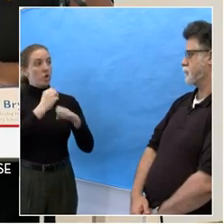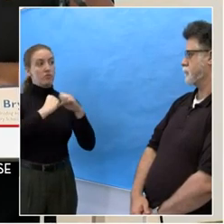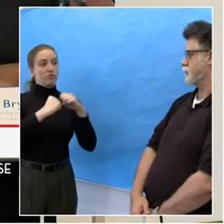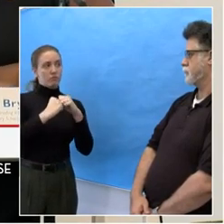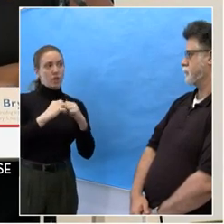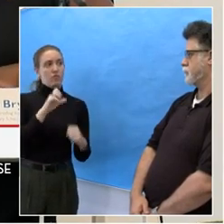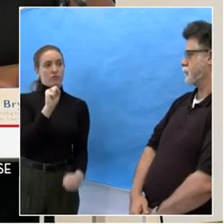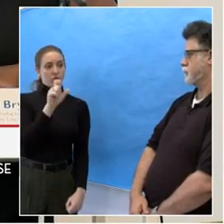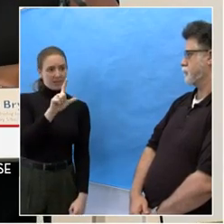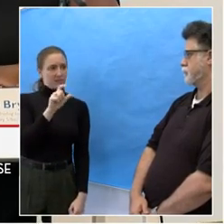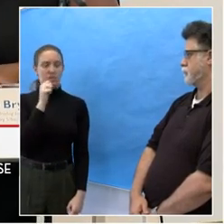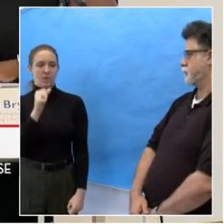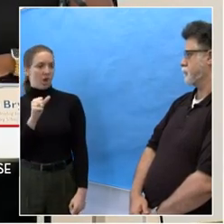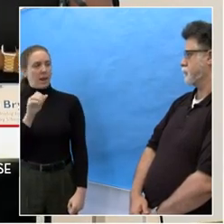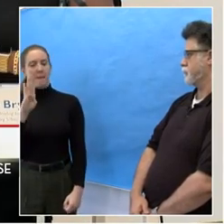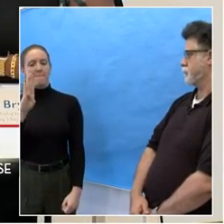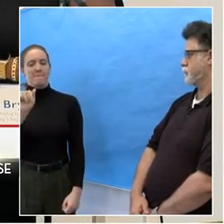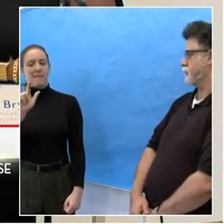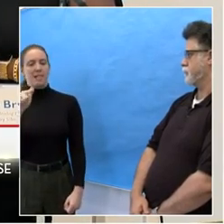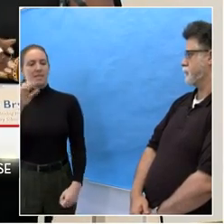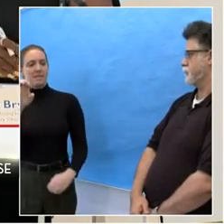You have 3 minutes to respond.